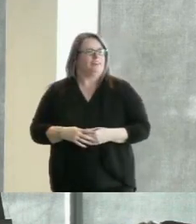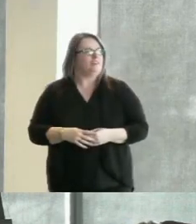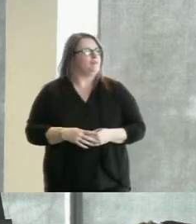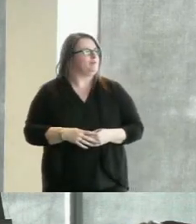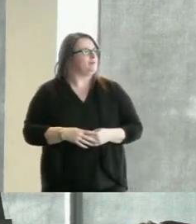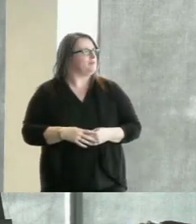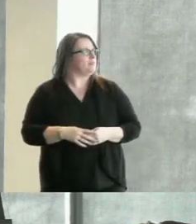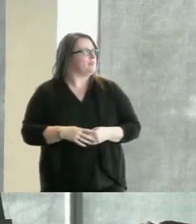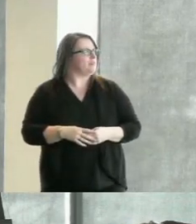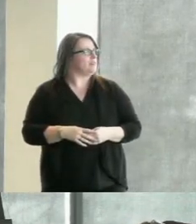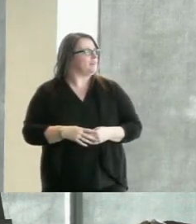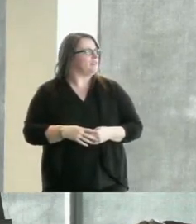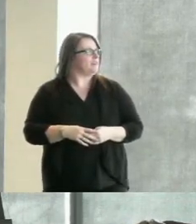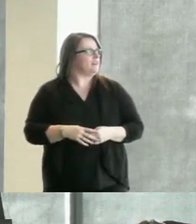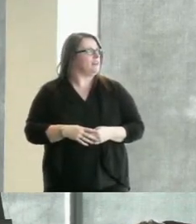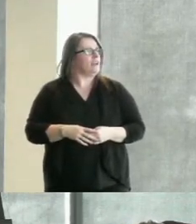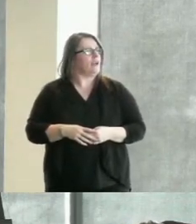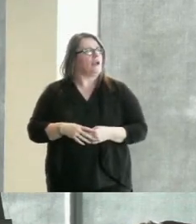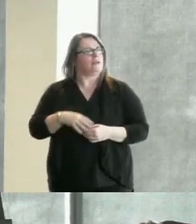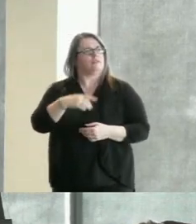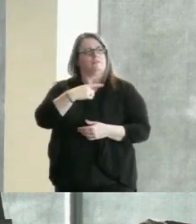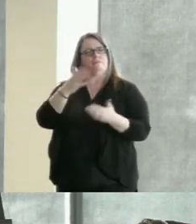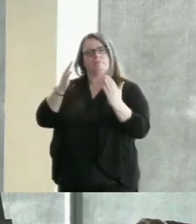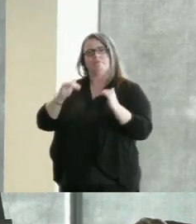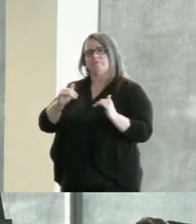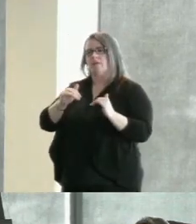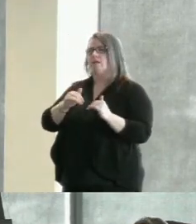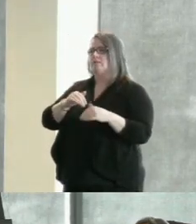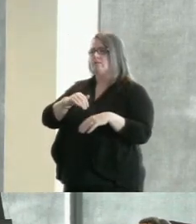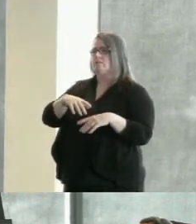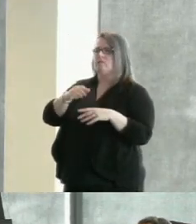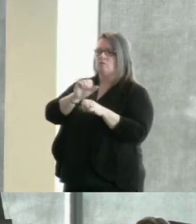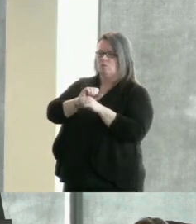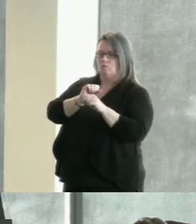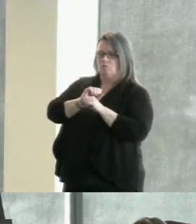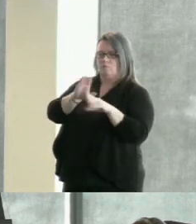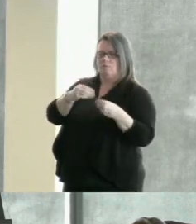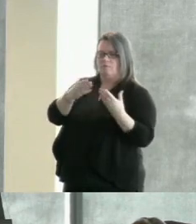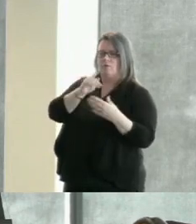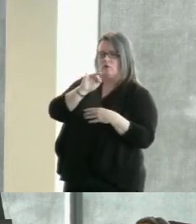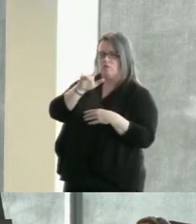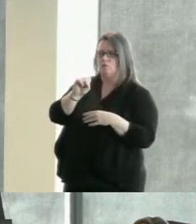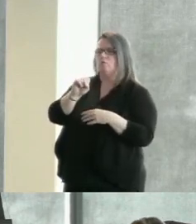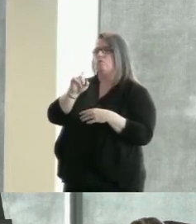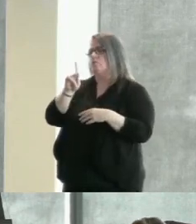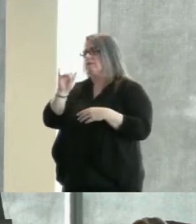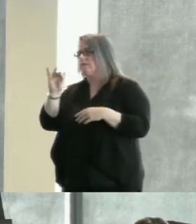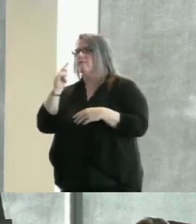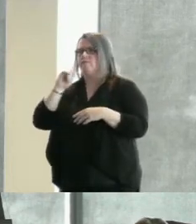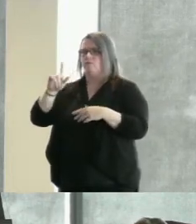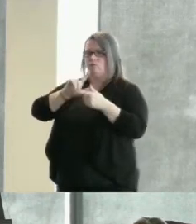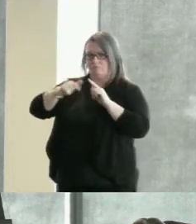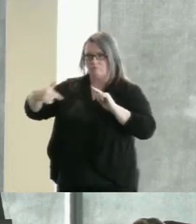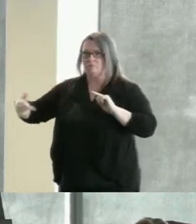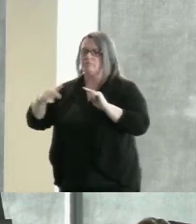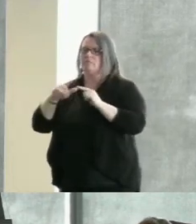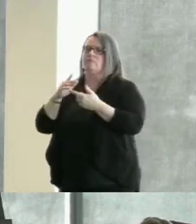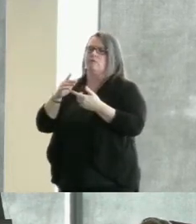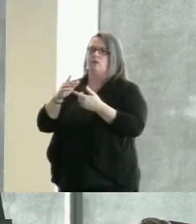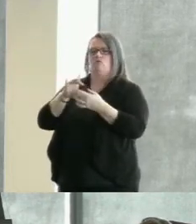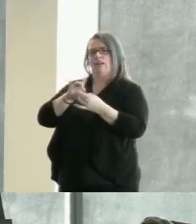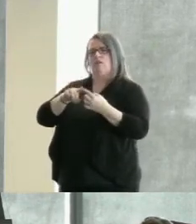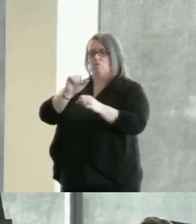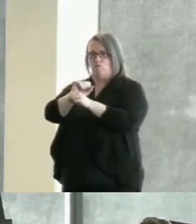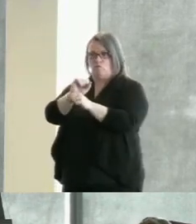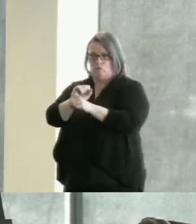Work. Pride at Work has reports, guides, and toolkits related to the LGBTQ queer community related to work. So if